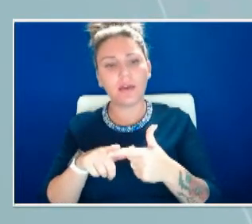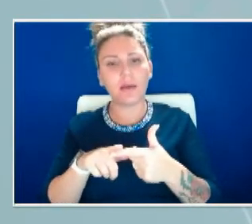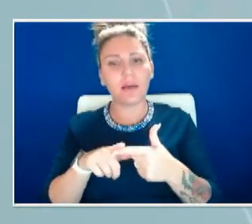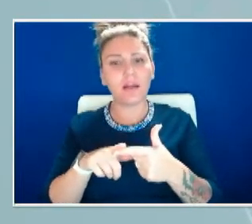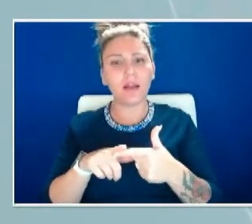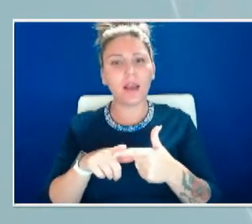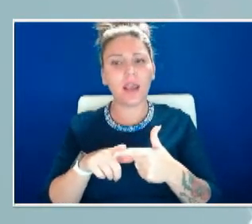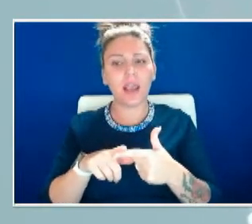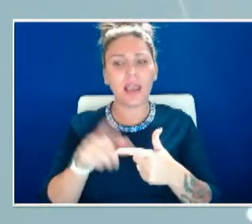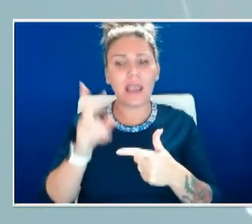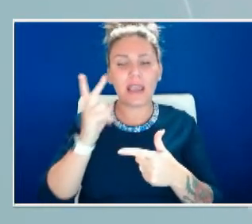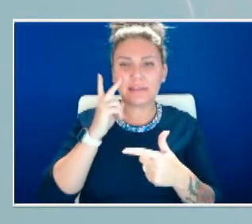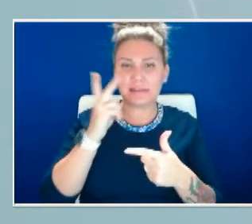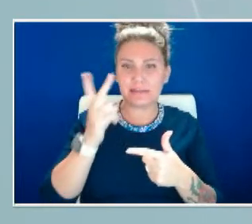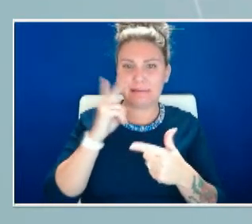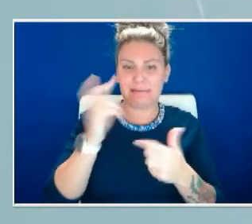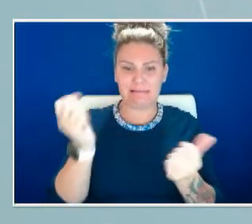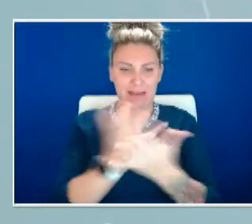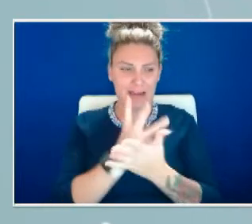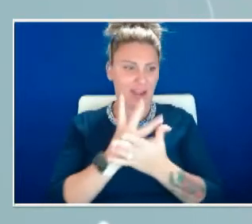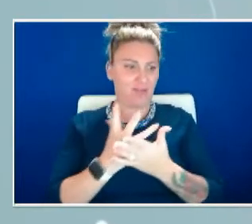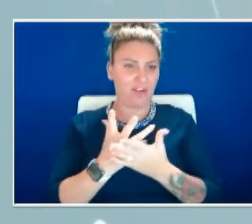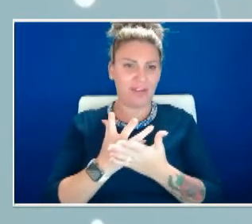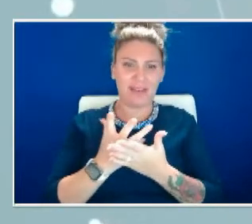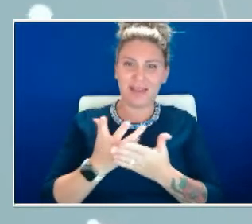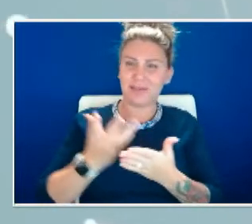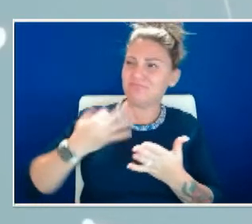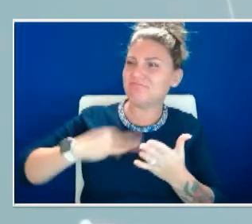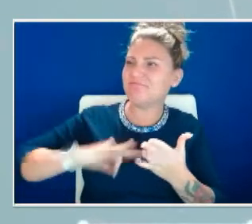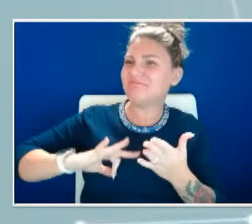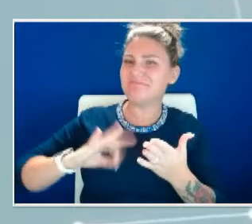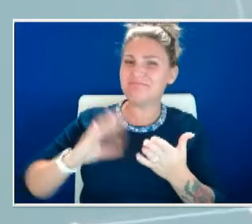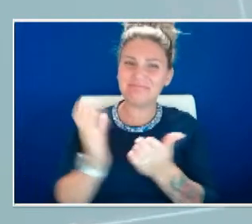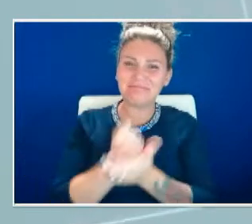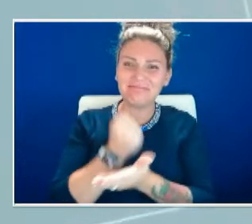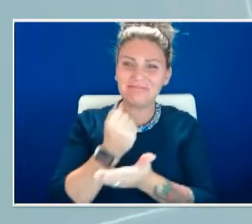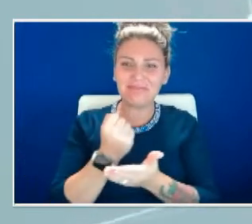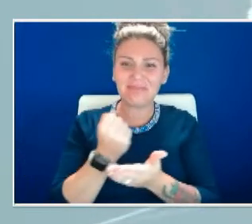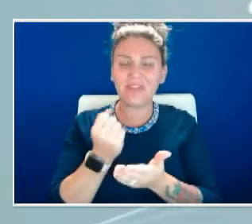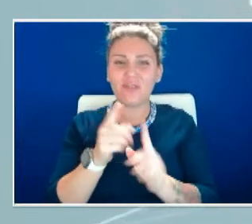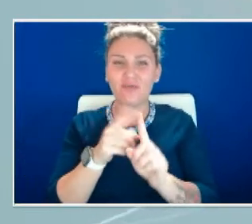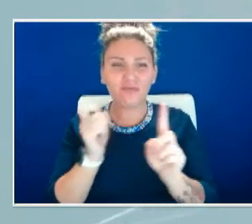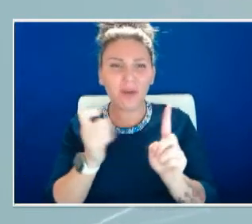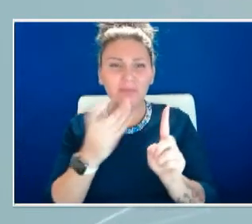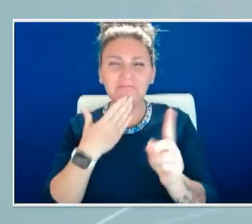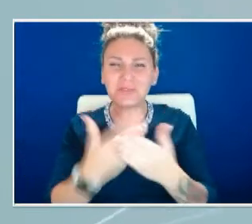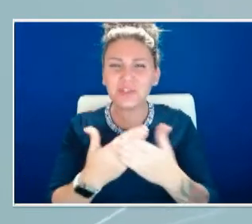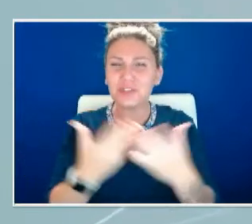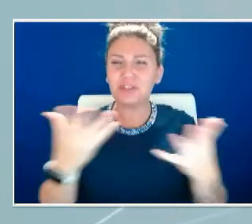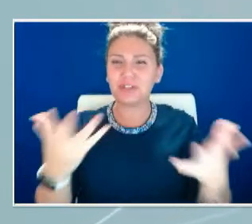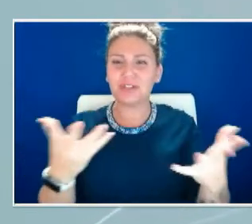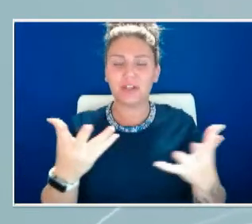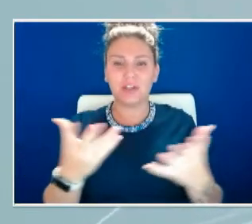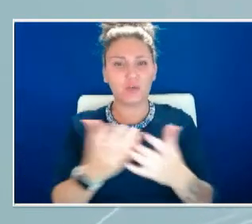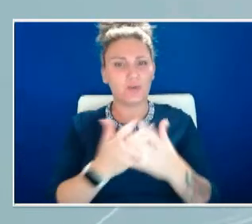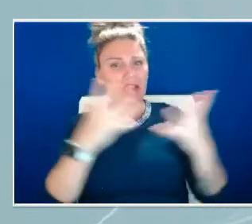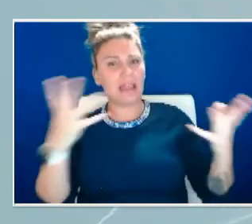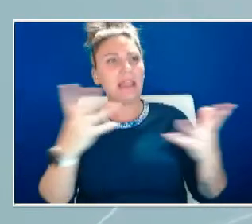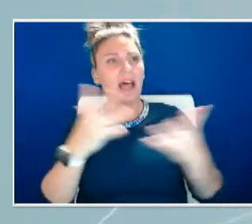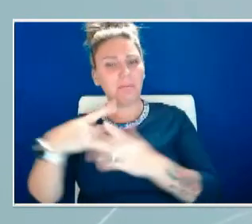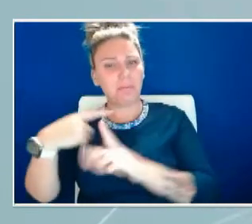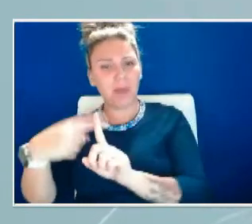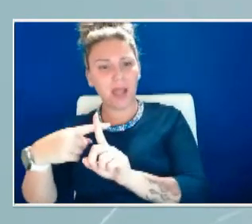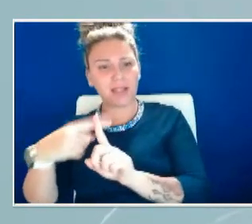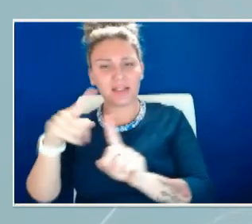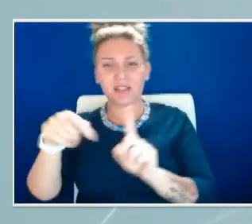that I had gained through it and all the good that came from it. You said there was a lot of light in the darkness. That's right. And you had a story